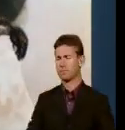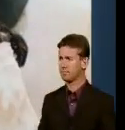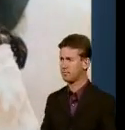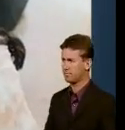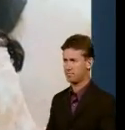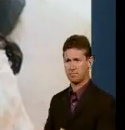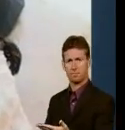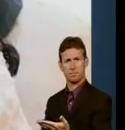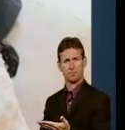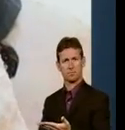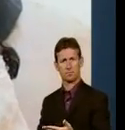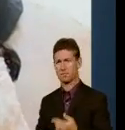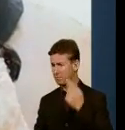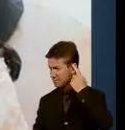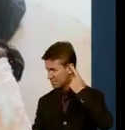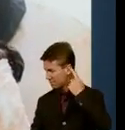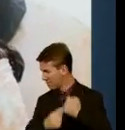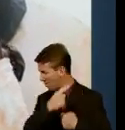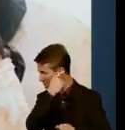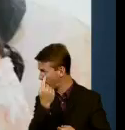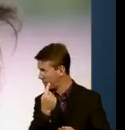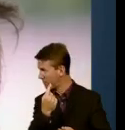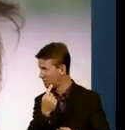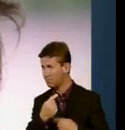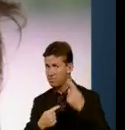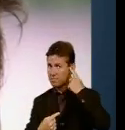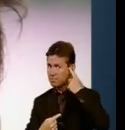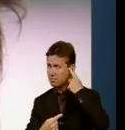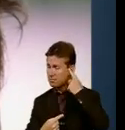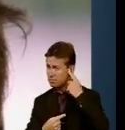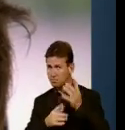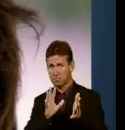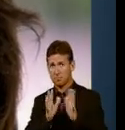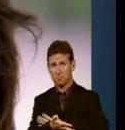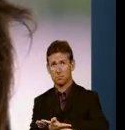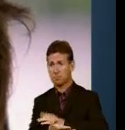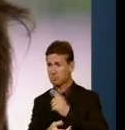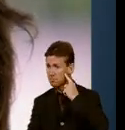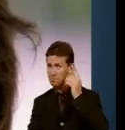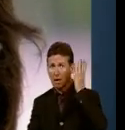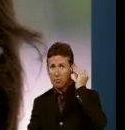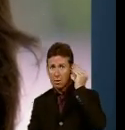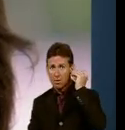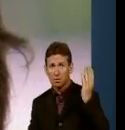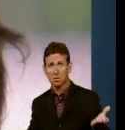Sanger lost half his ear. His hearing's permanently damaged.